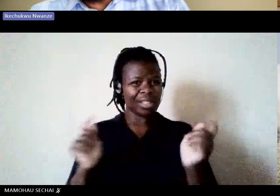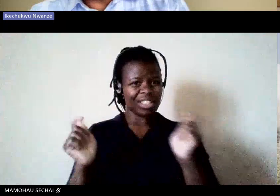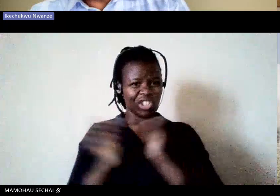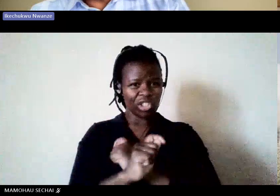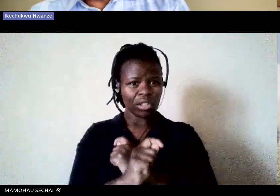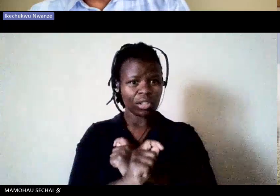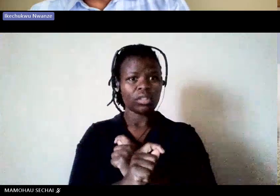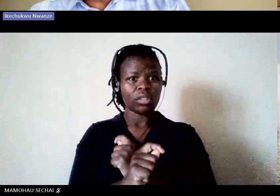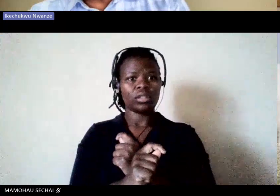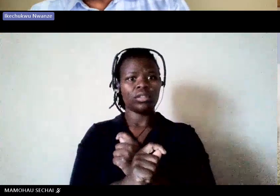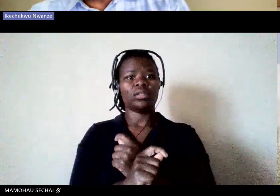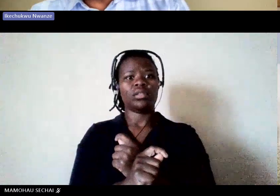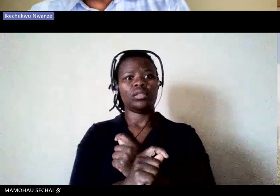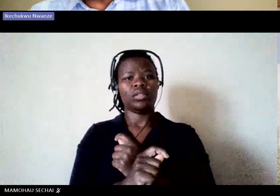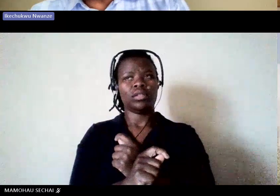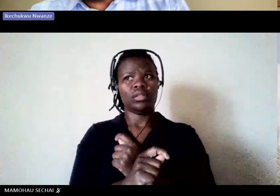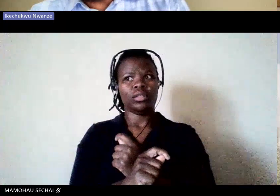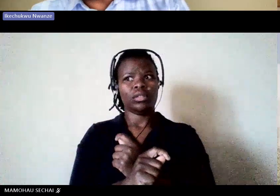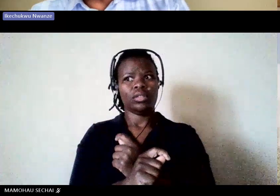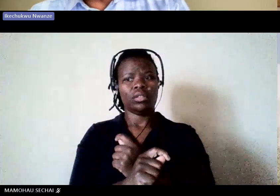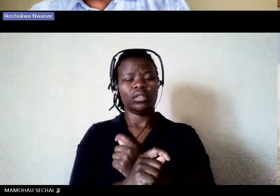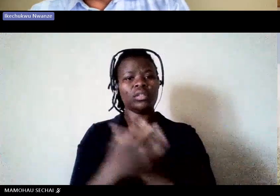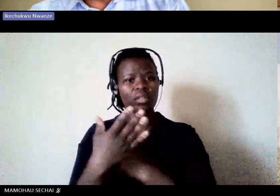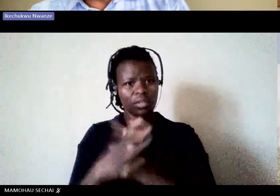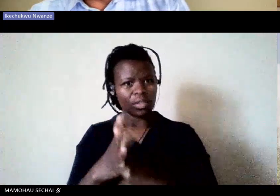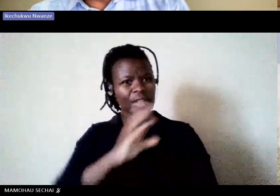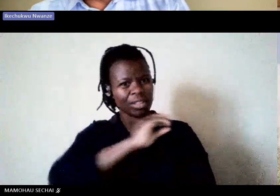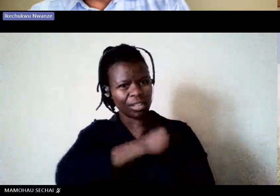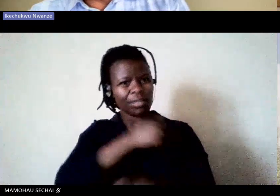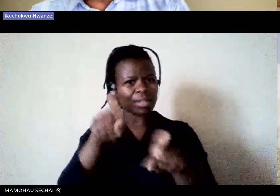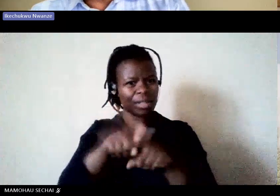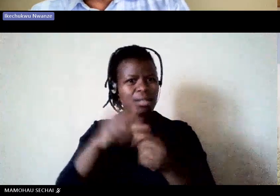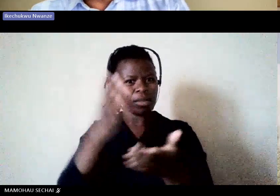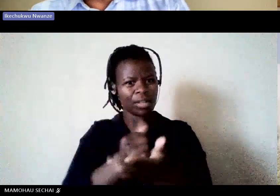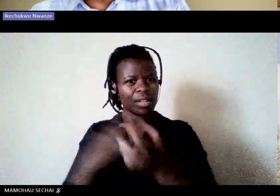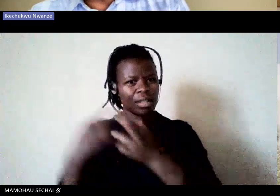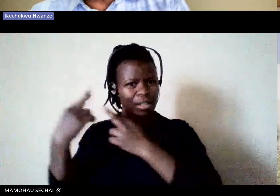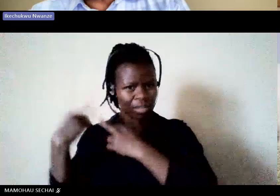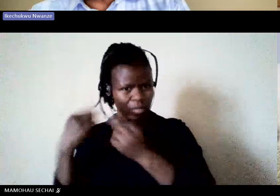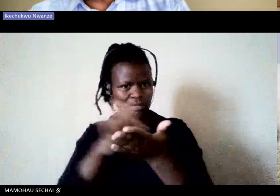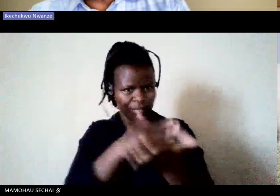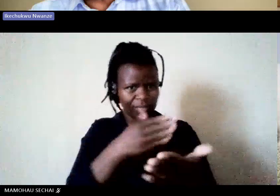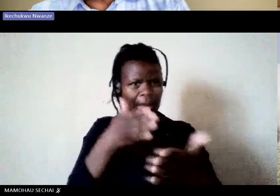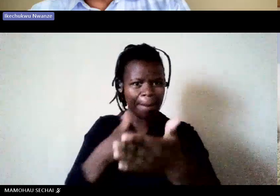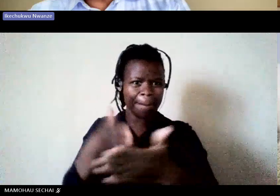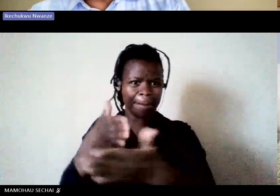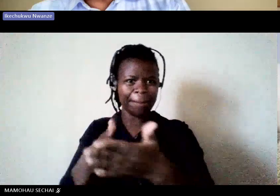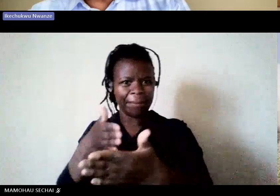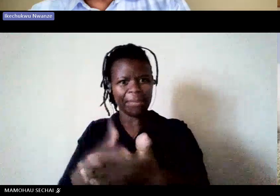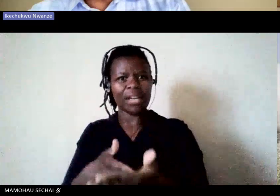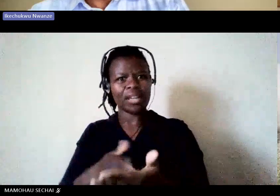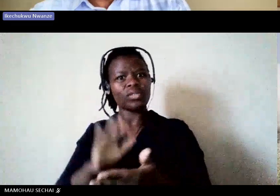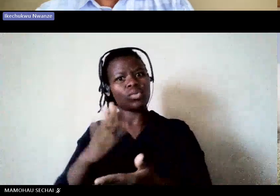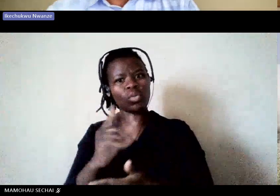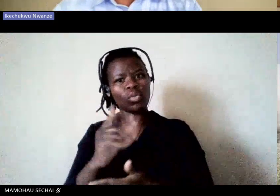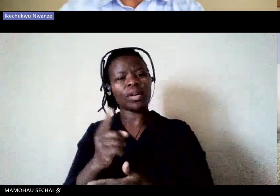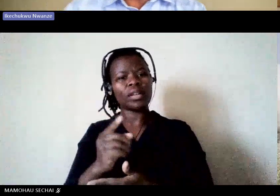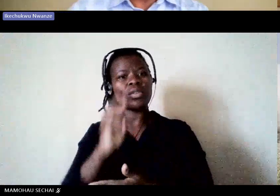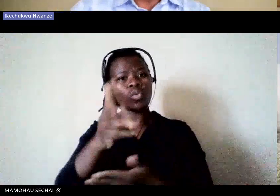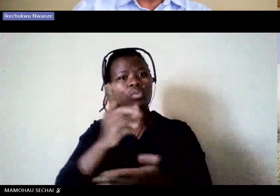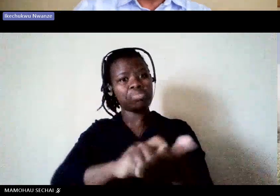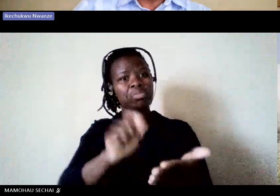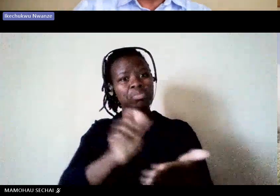with disabilities, and take responsibility for removing barriers. Otherwise, we risk having inclusion on paper while exclusion continues in